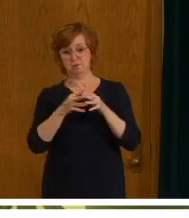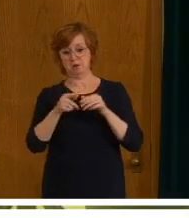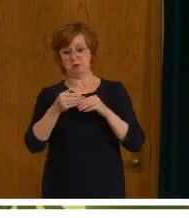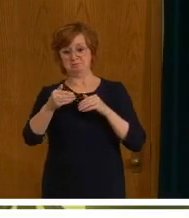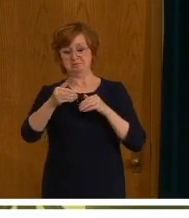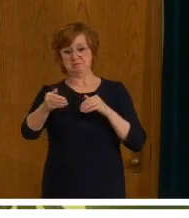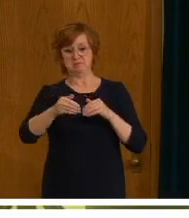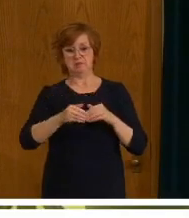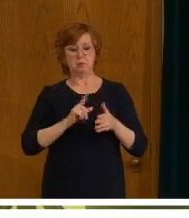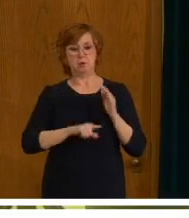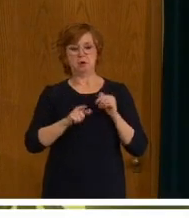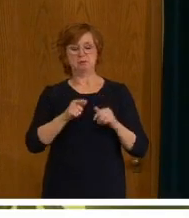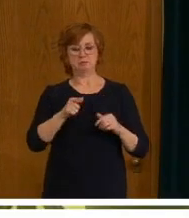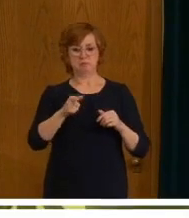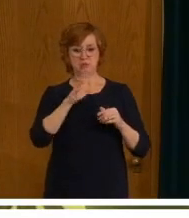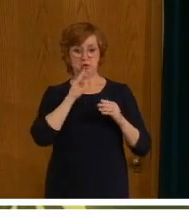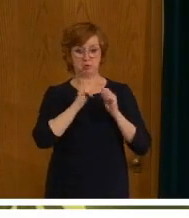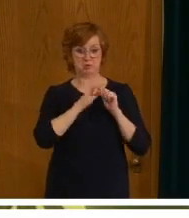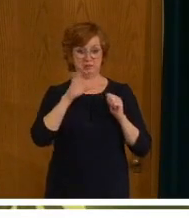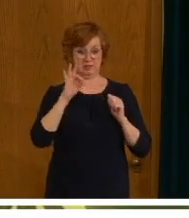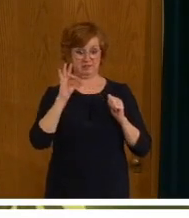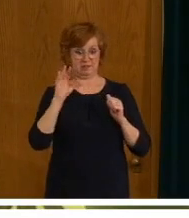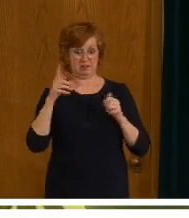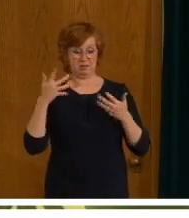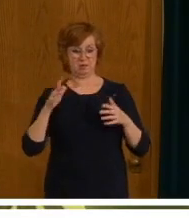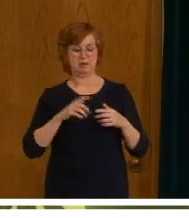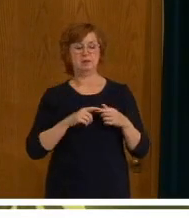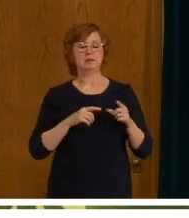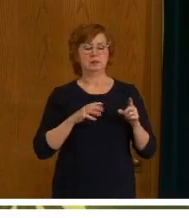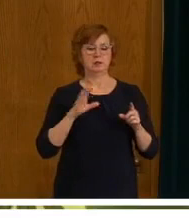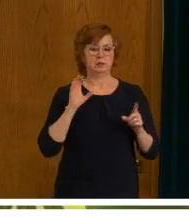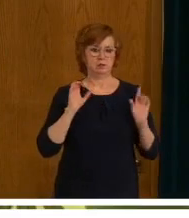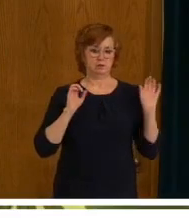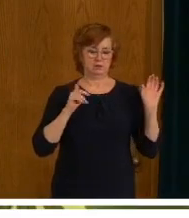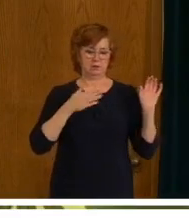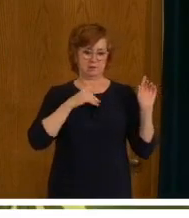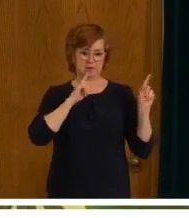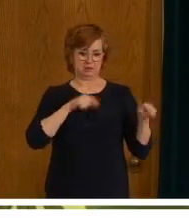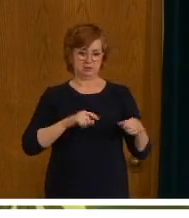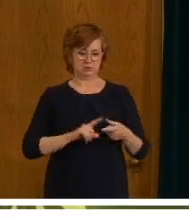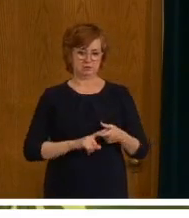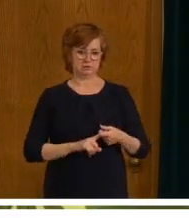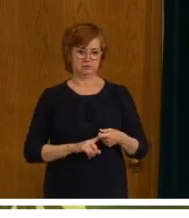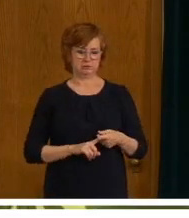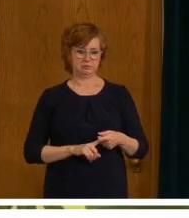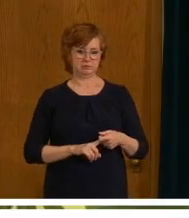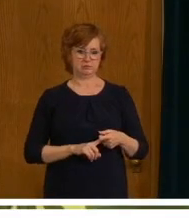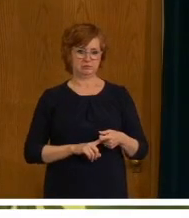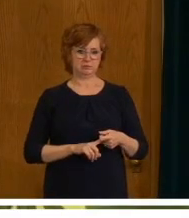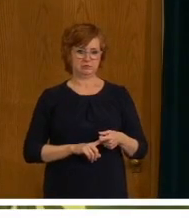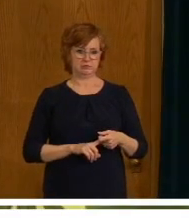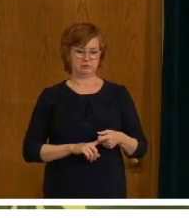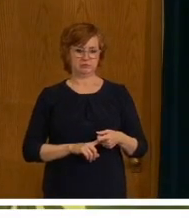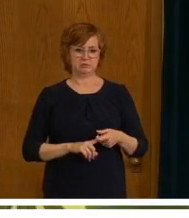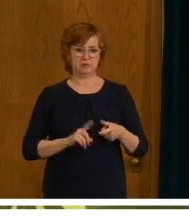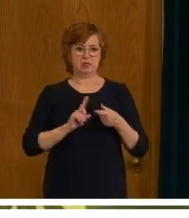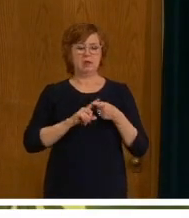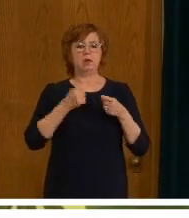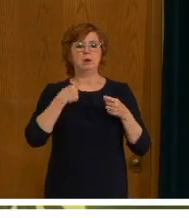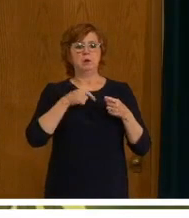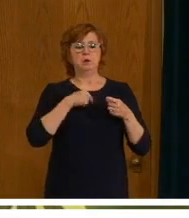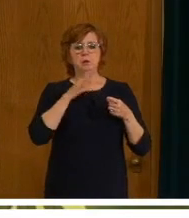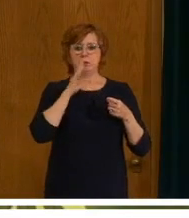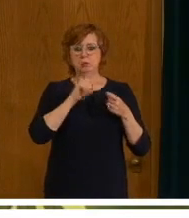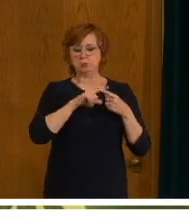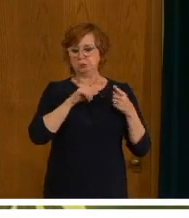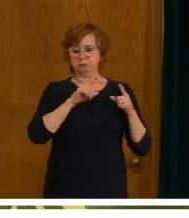What can you tell us about that? Well, I think relevant ministers have been in touch with their stakeholders across the province, whether it be the Minister